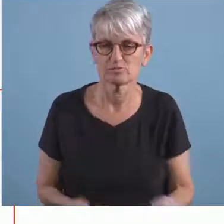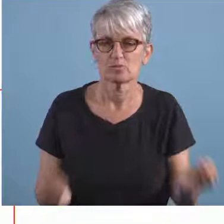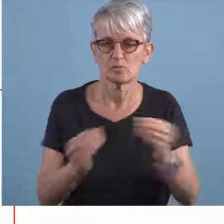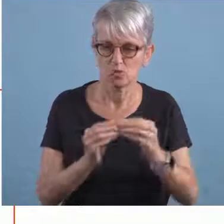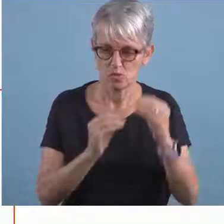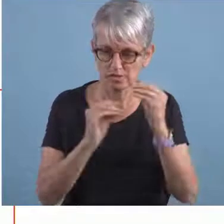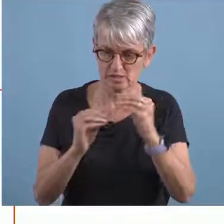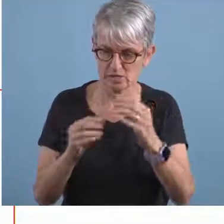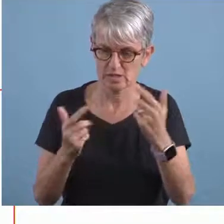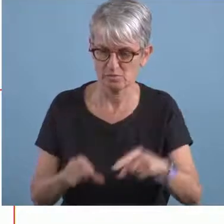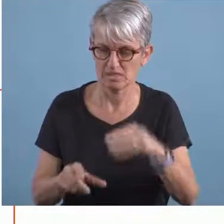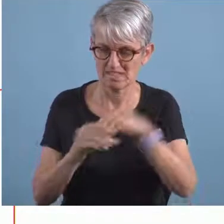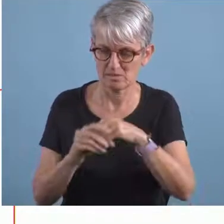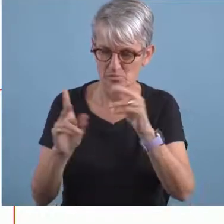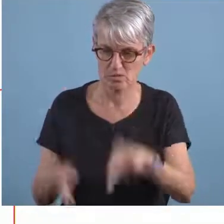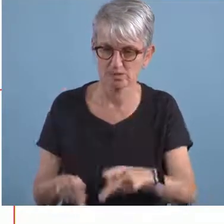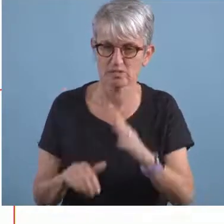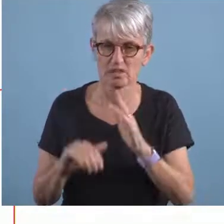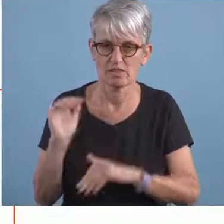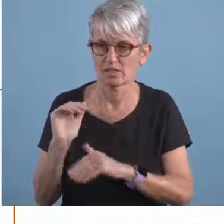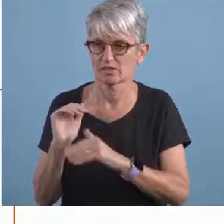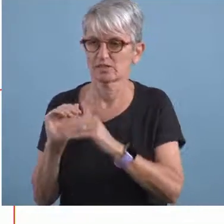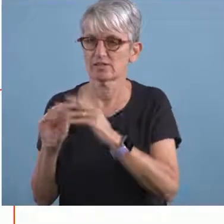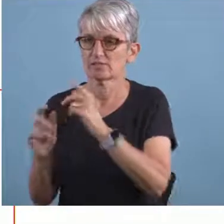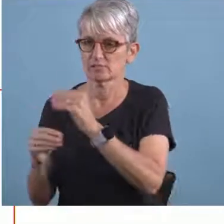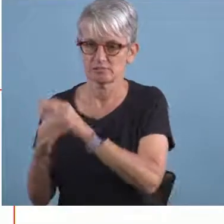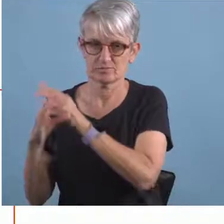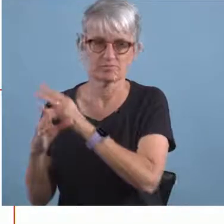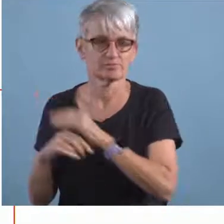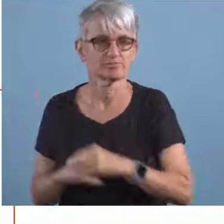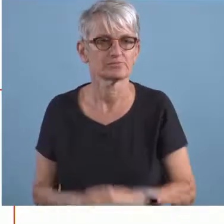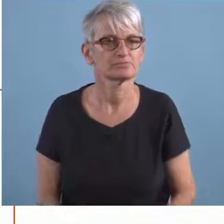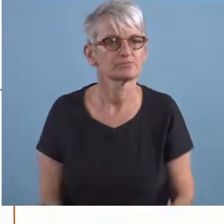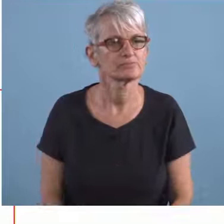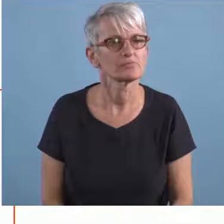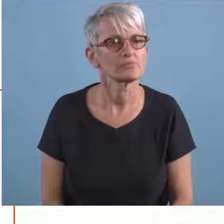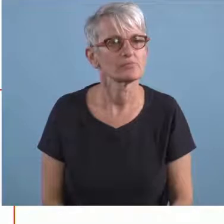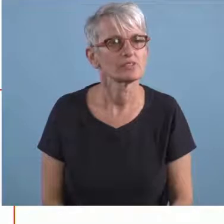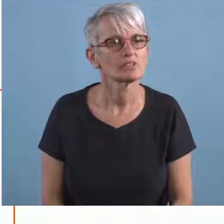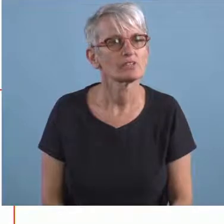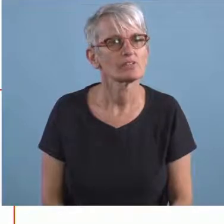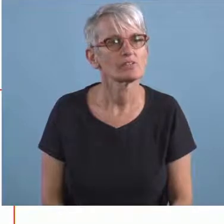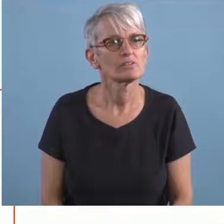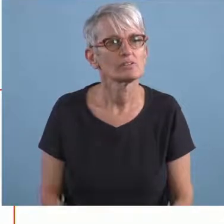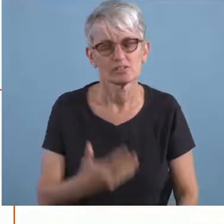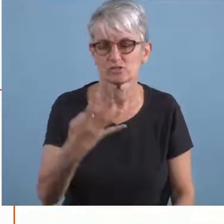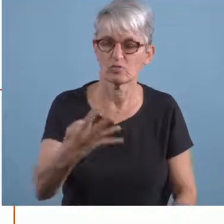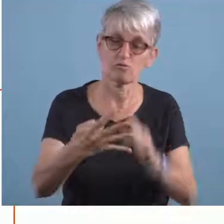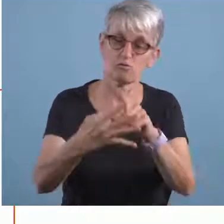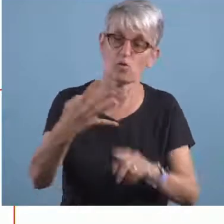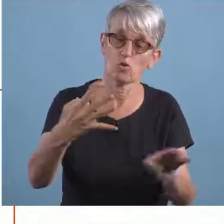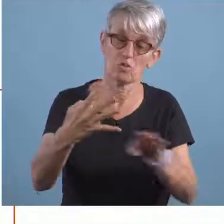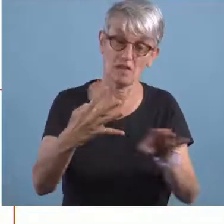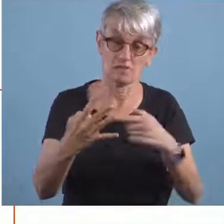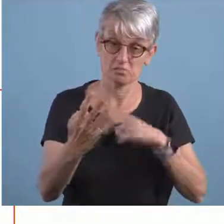in the in-person condition than in the telepractice condition. So three of the four behaviors I